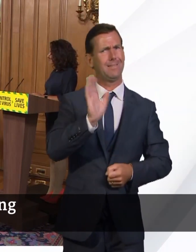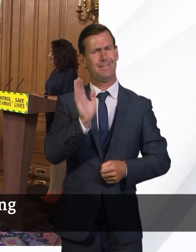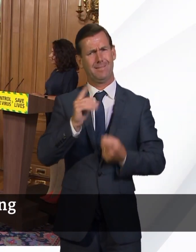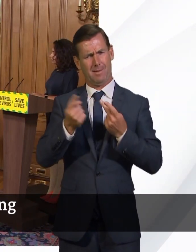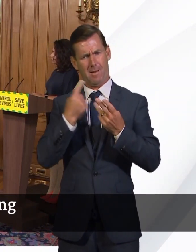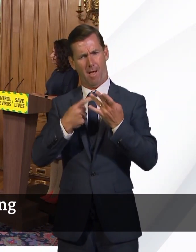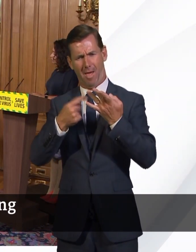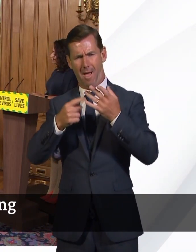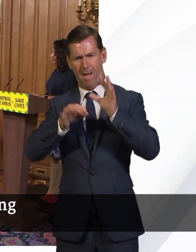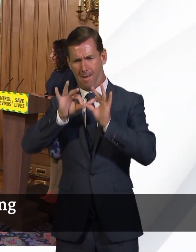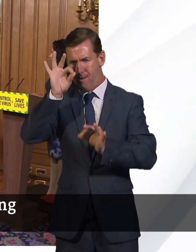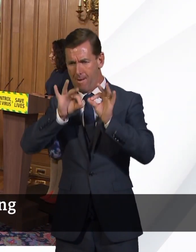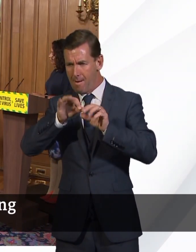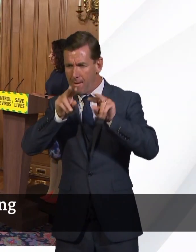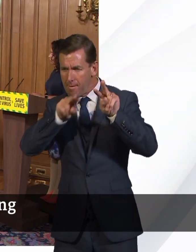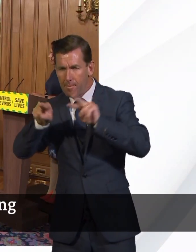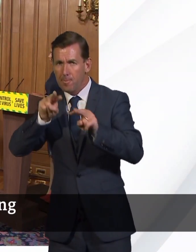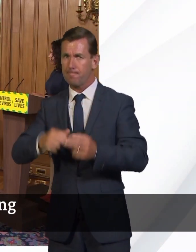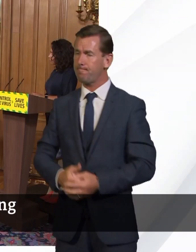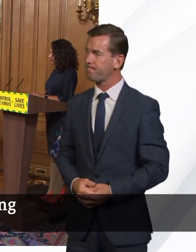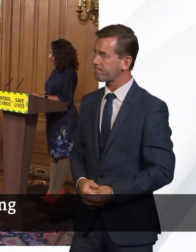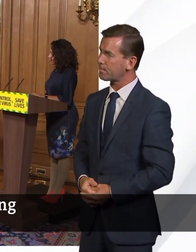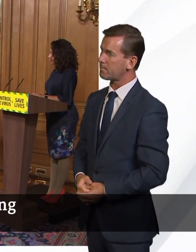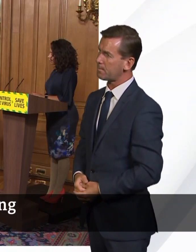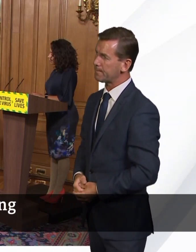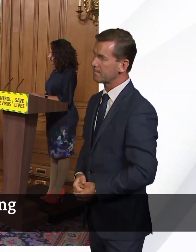Thank you very much. Some acknowledgement that it does